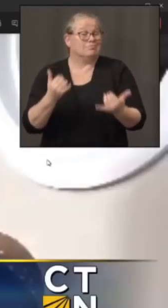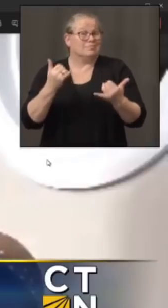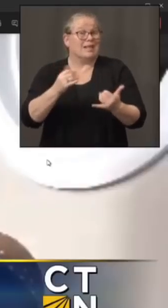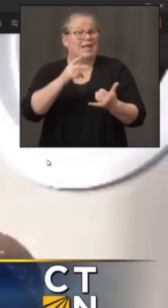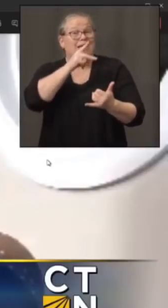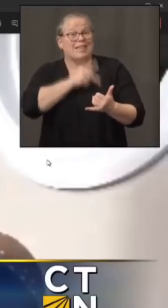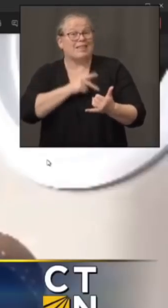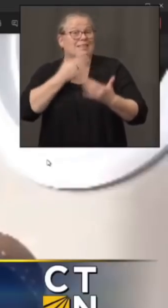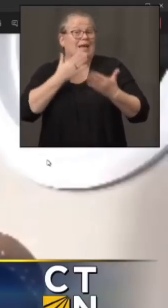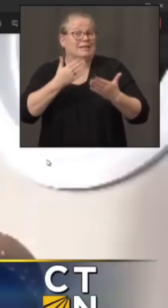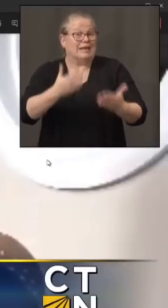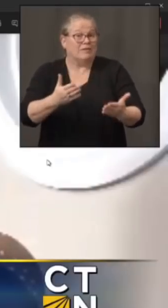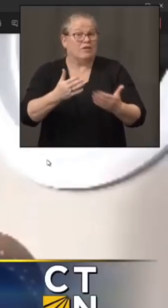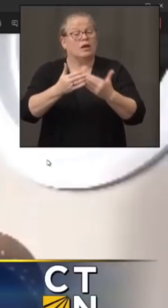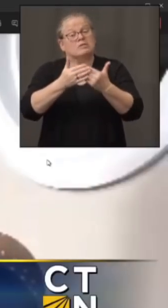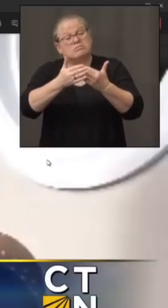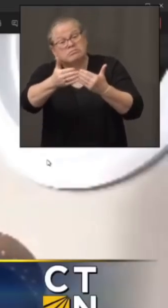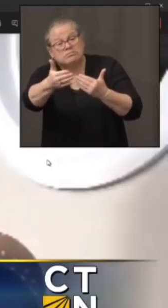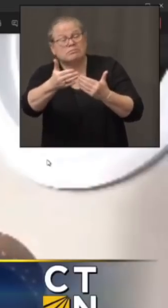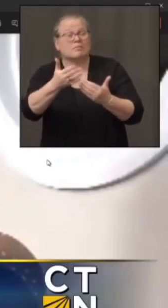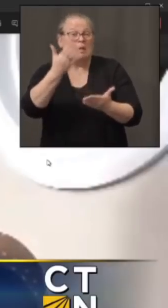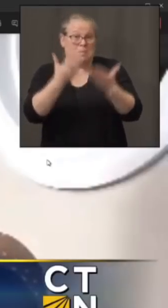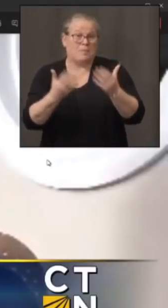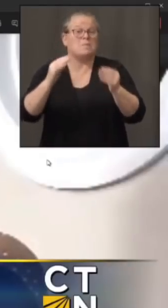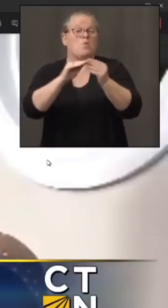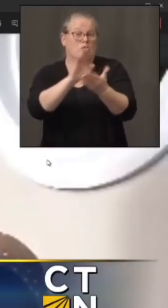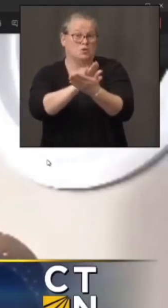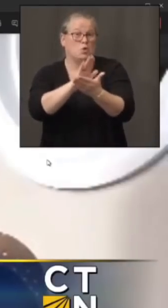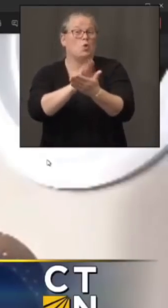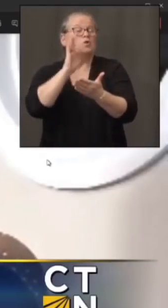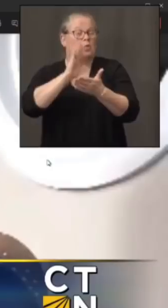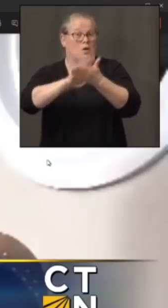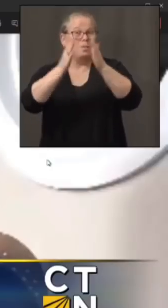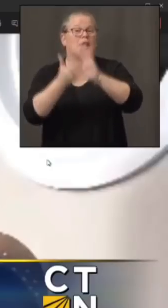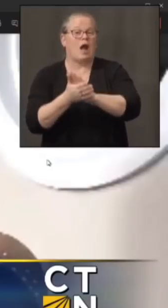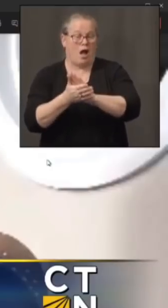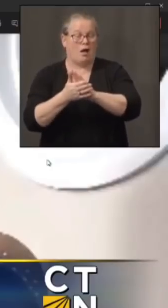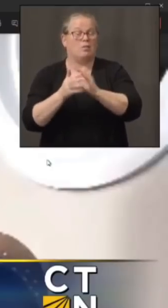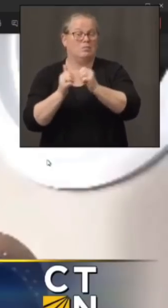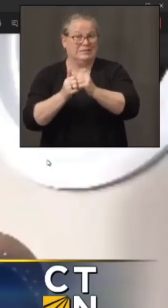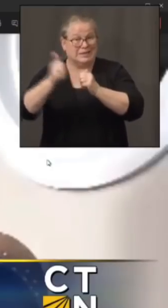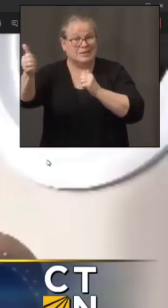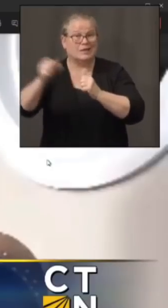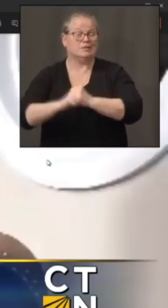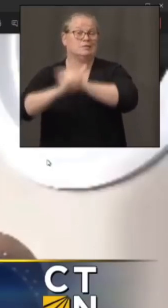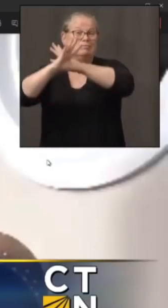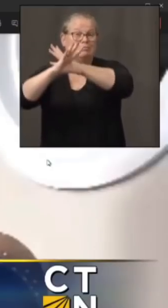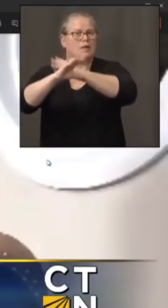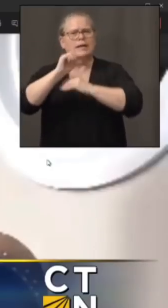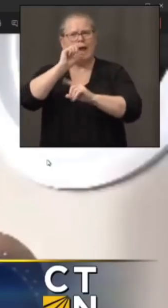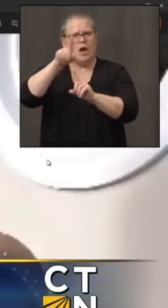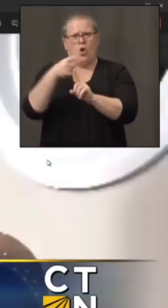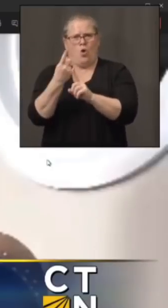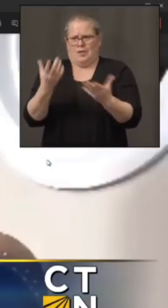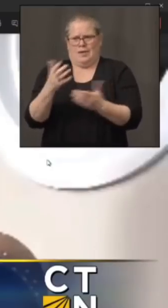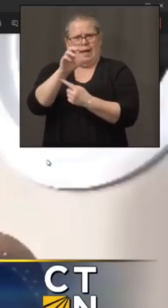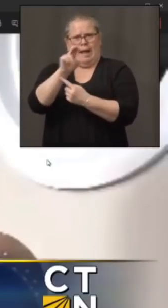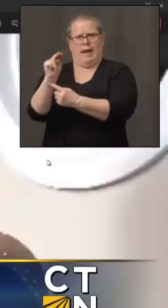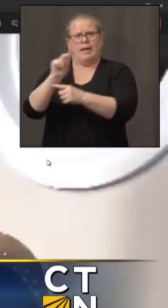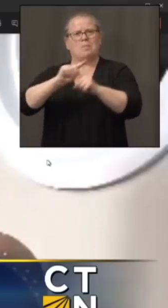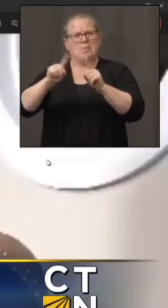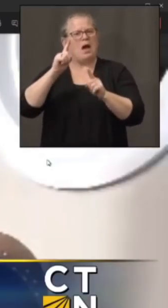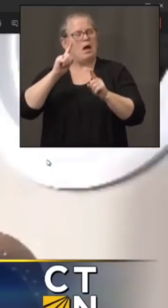distance model? I think we will. I think not just in this state, I think around the country, we're going to see Thanksgiving probably be a line of demarcation